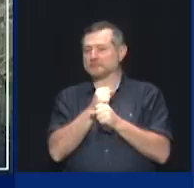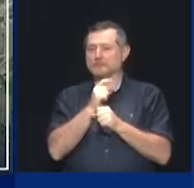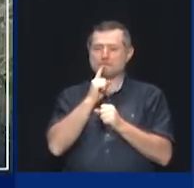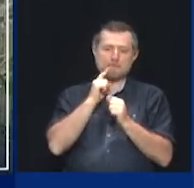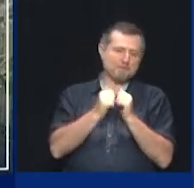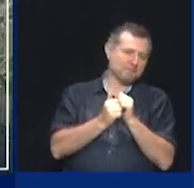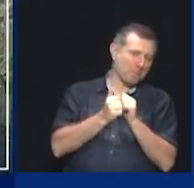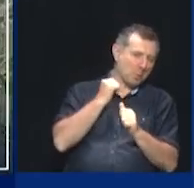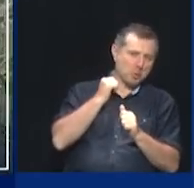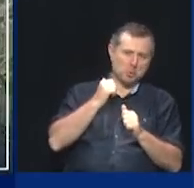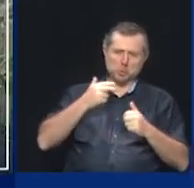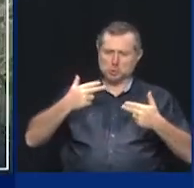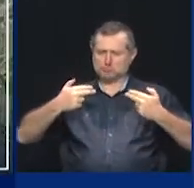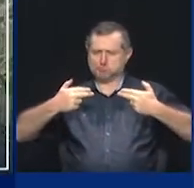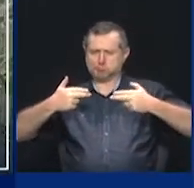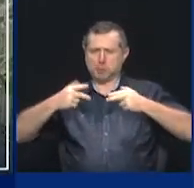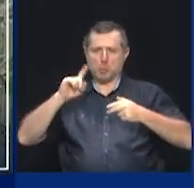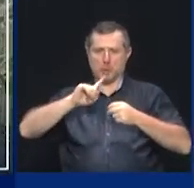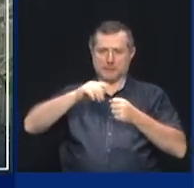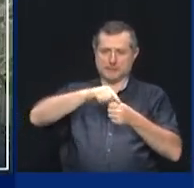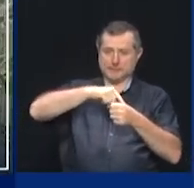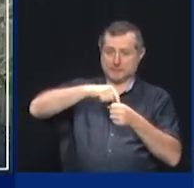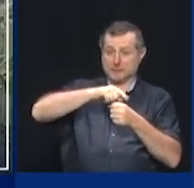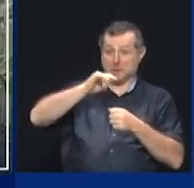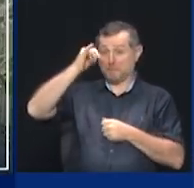of the shootings. Buffalo, New York,